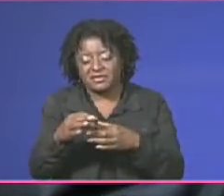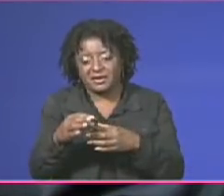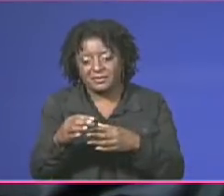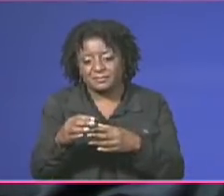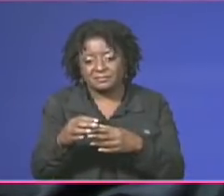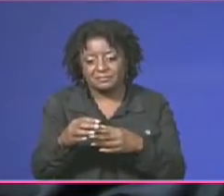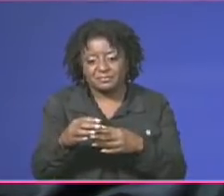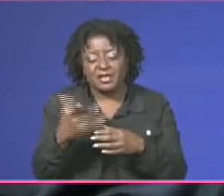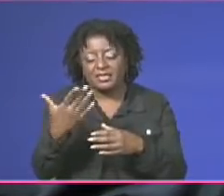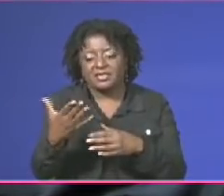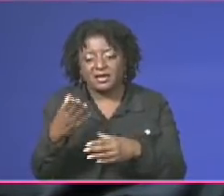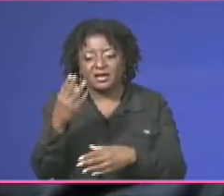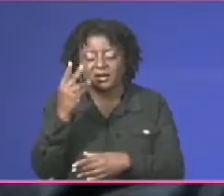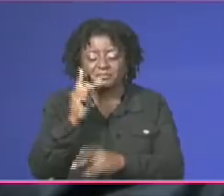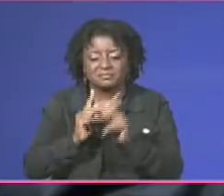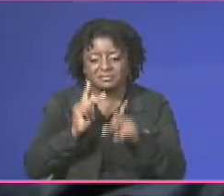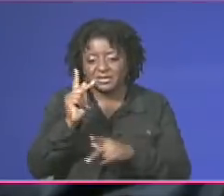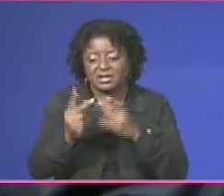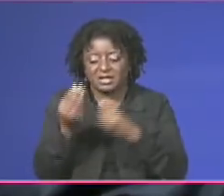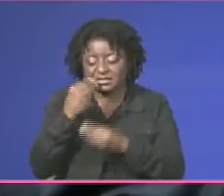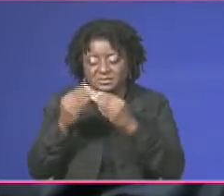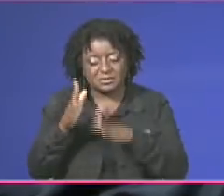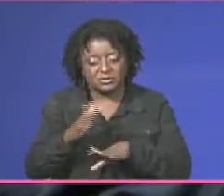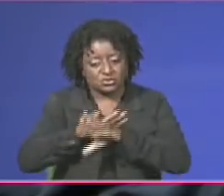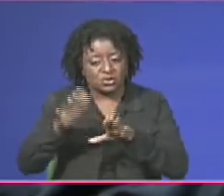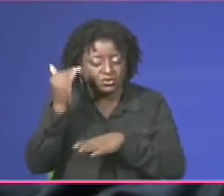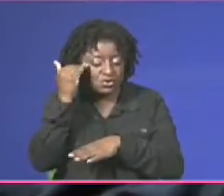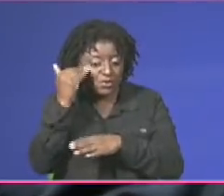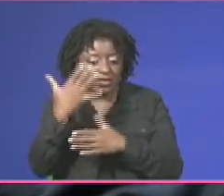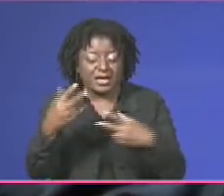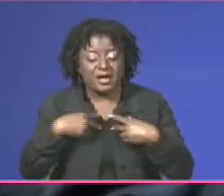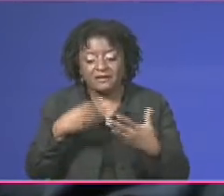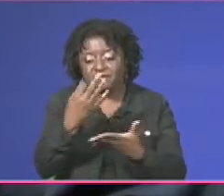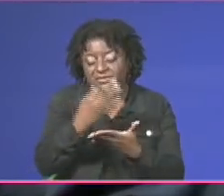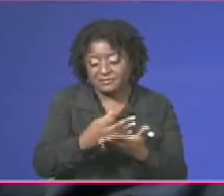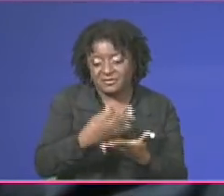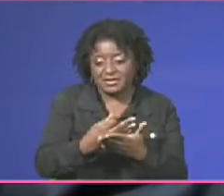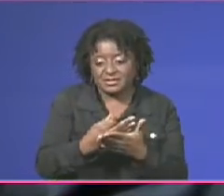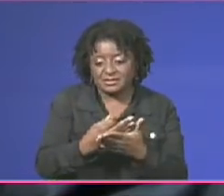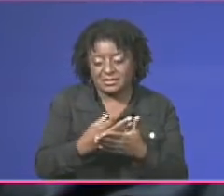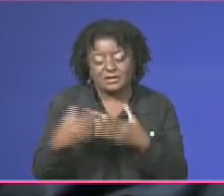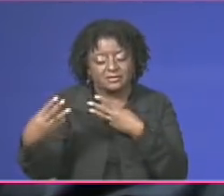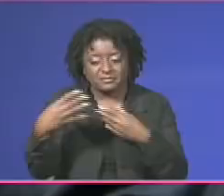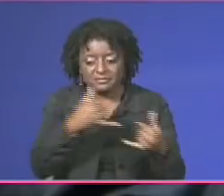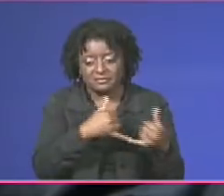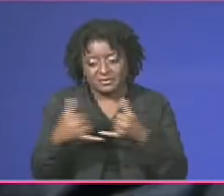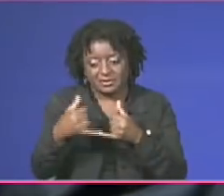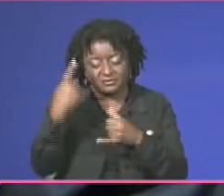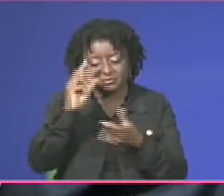that many of their customers don't know that they have. At the end of the day, lobbying for change